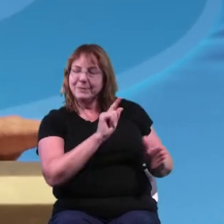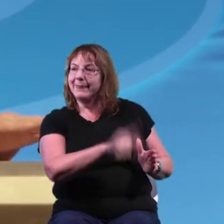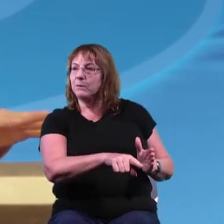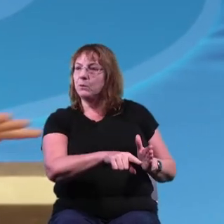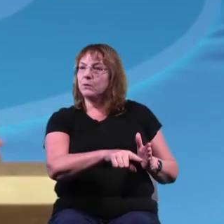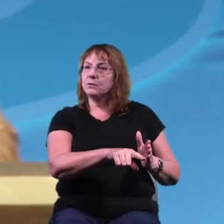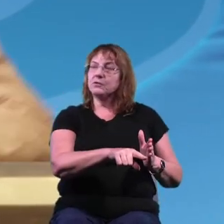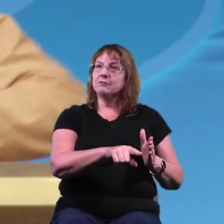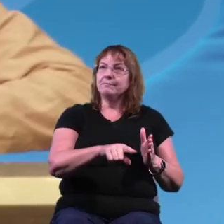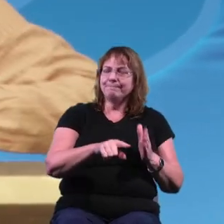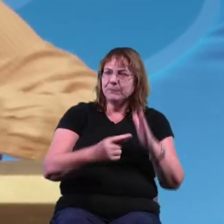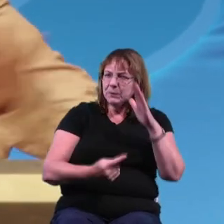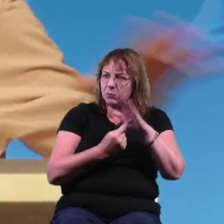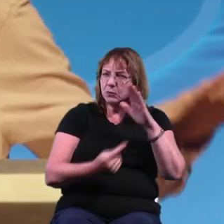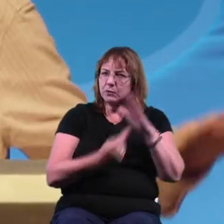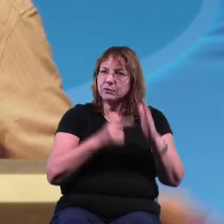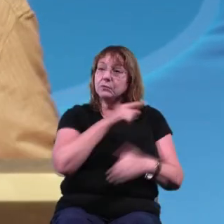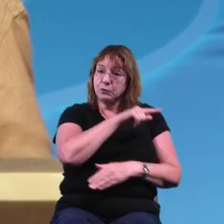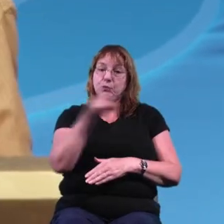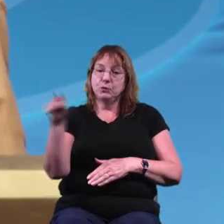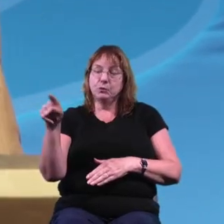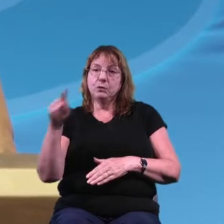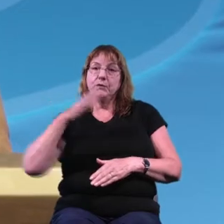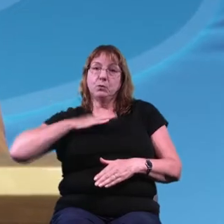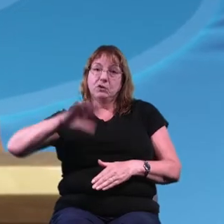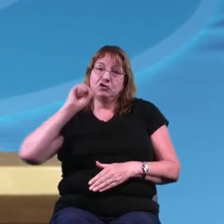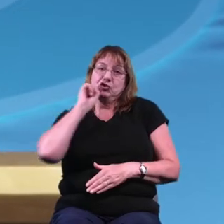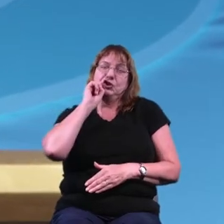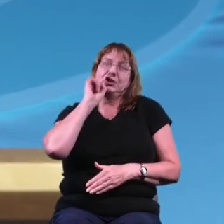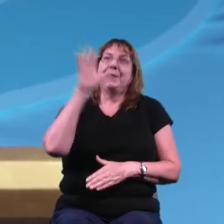you? What is it that you want to shout about today?